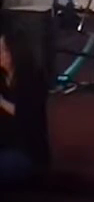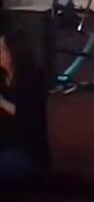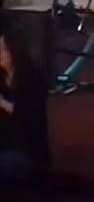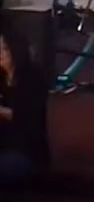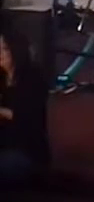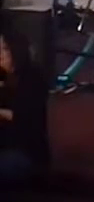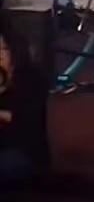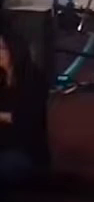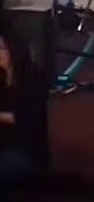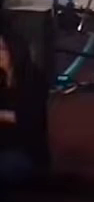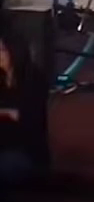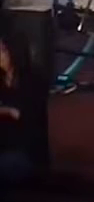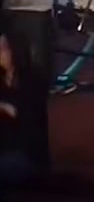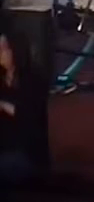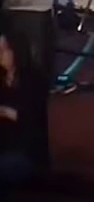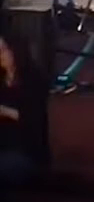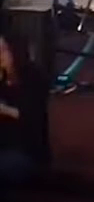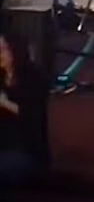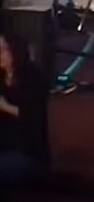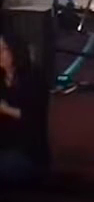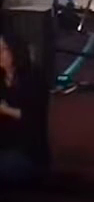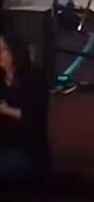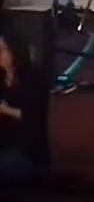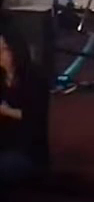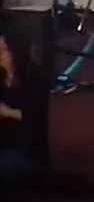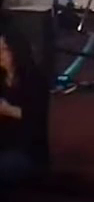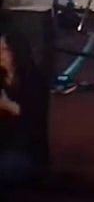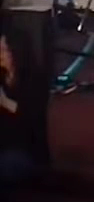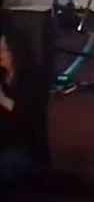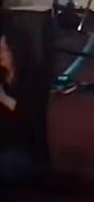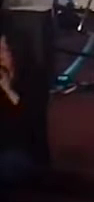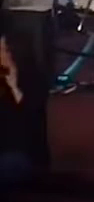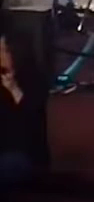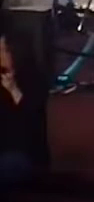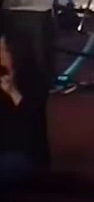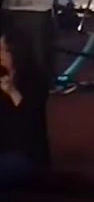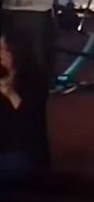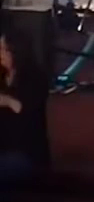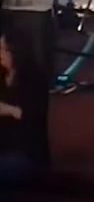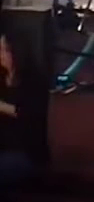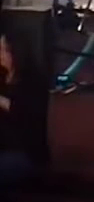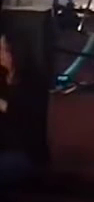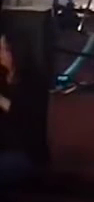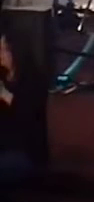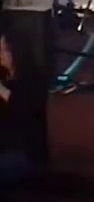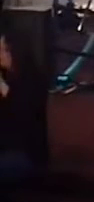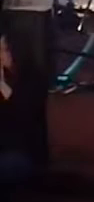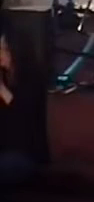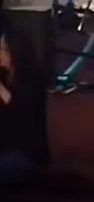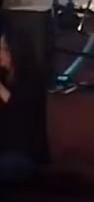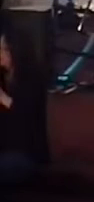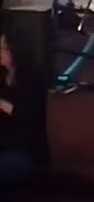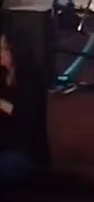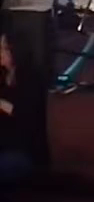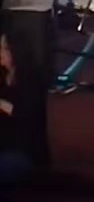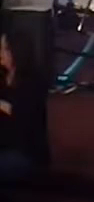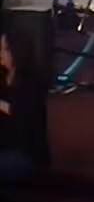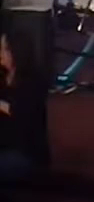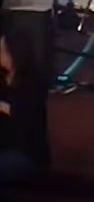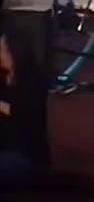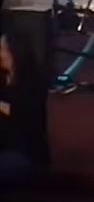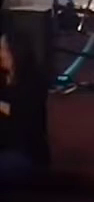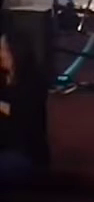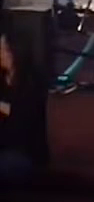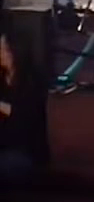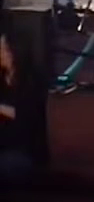called positive reinforcement. So here's our key phrase. Being a supportive leader in the church stems from the spirit